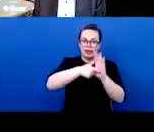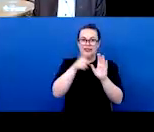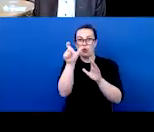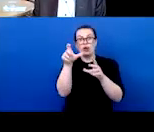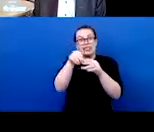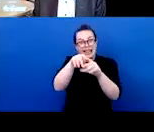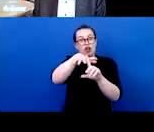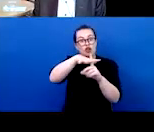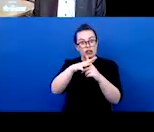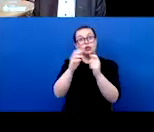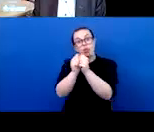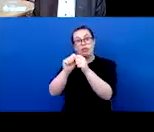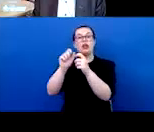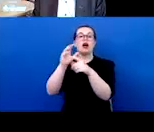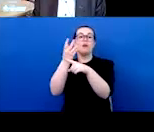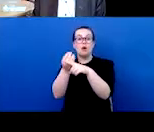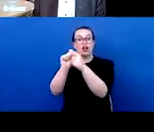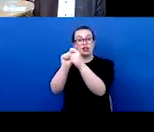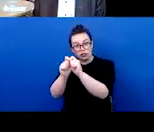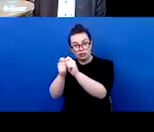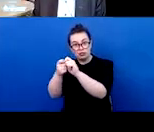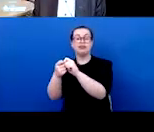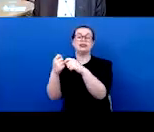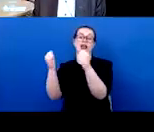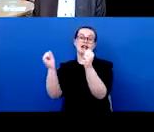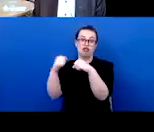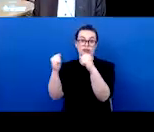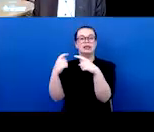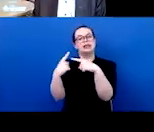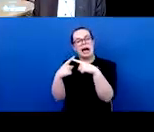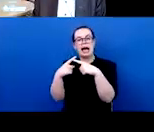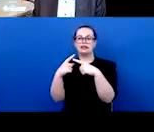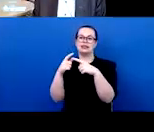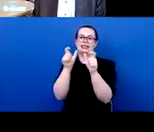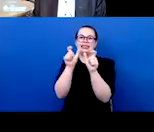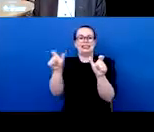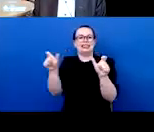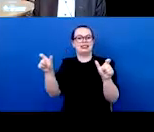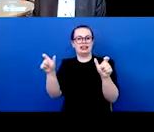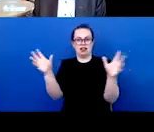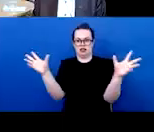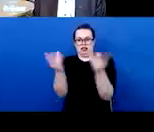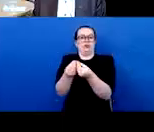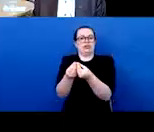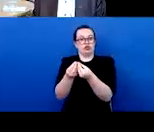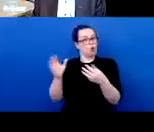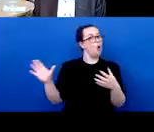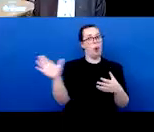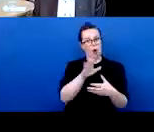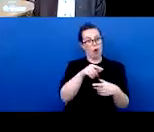agreement, and also to the syntactic context of composition. So the temporal overlap between these